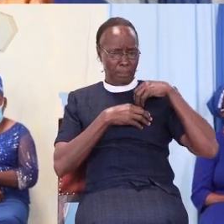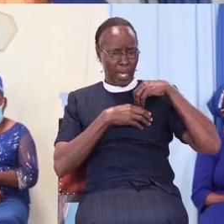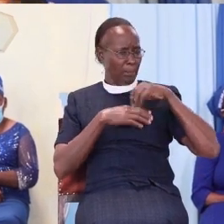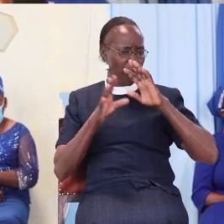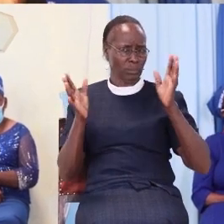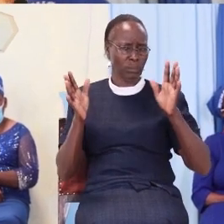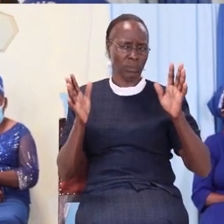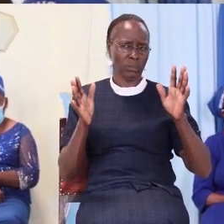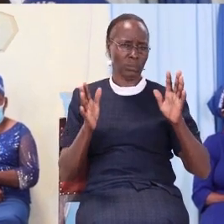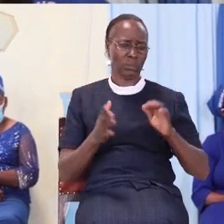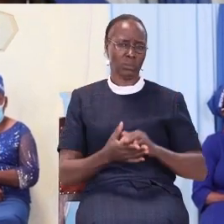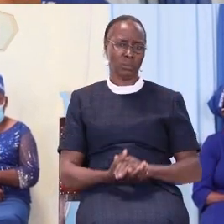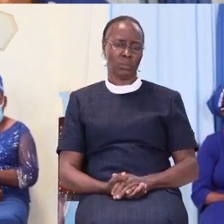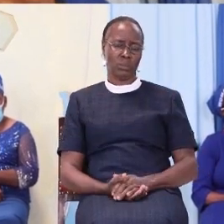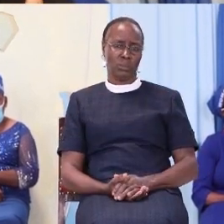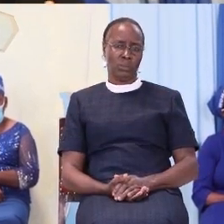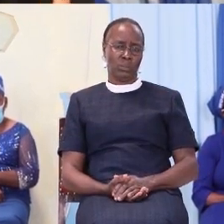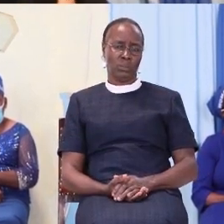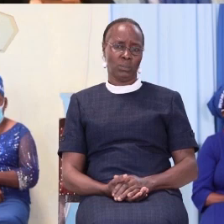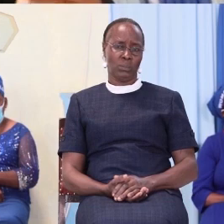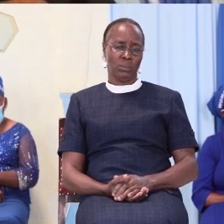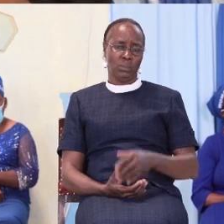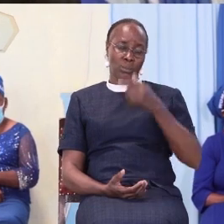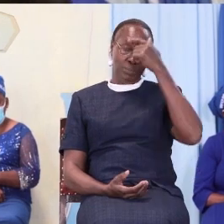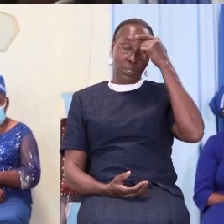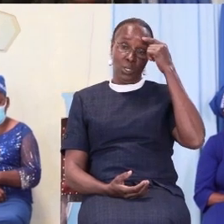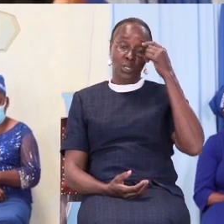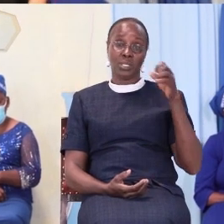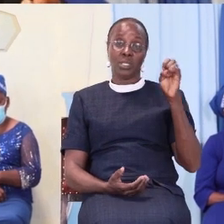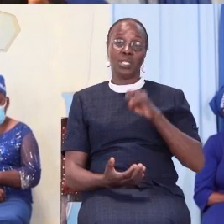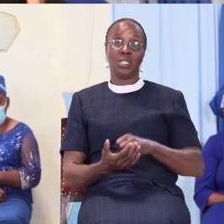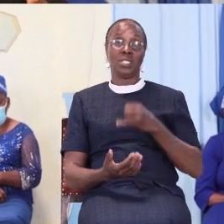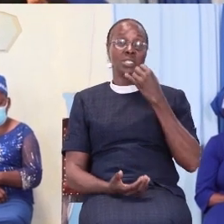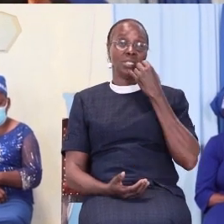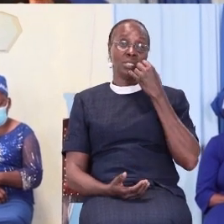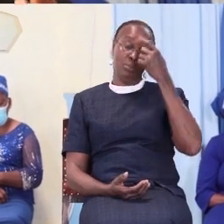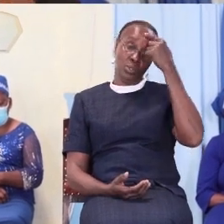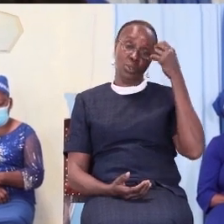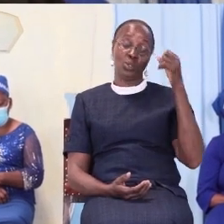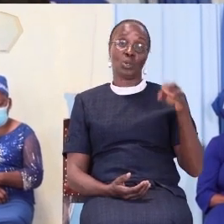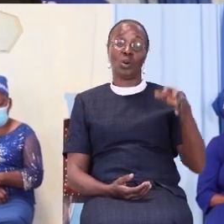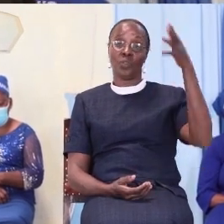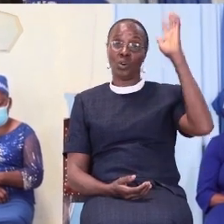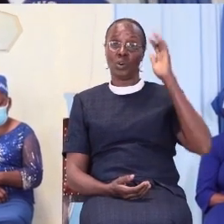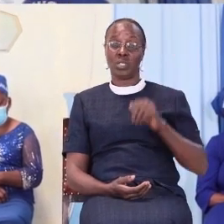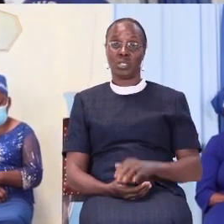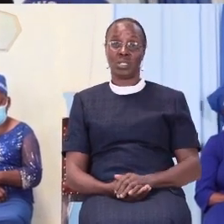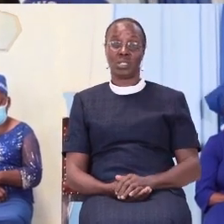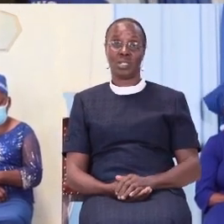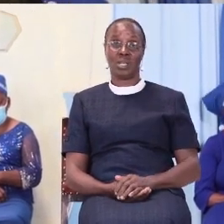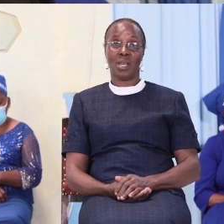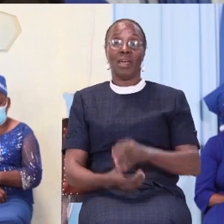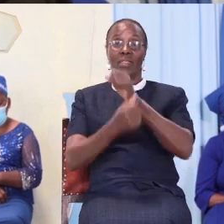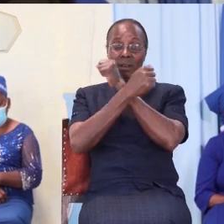Because God's love will always go beyond even our waywardness, because he loved us.